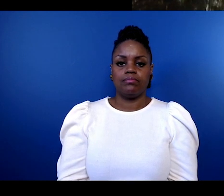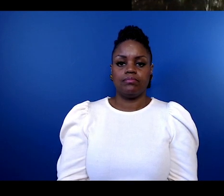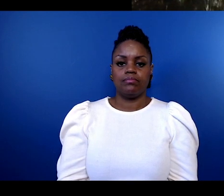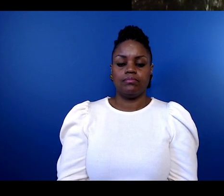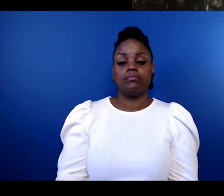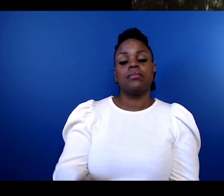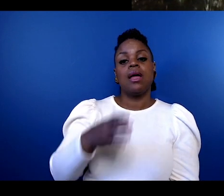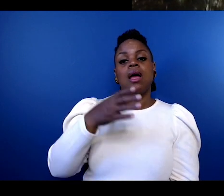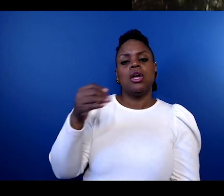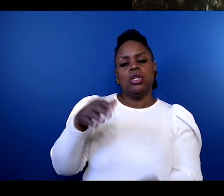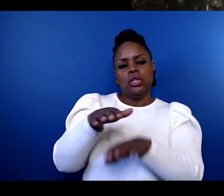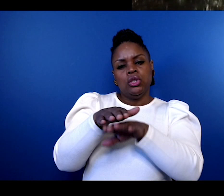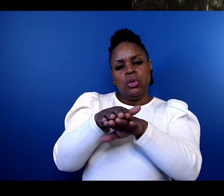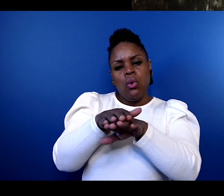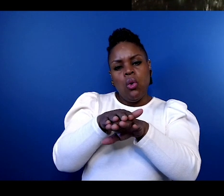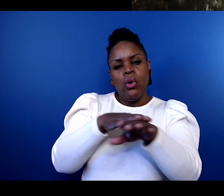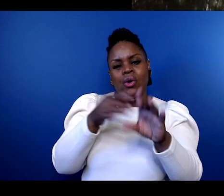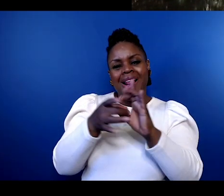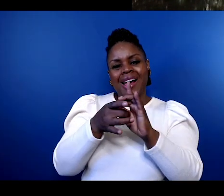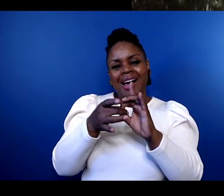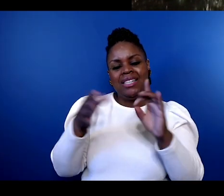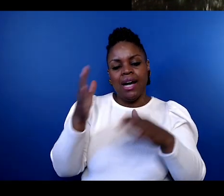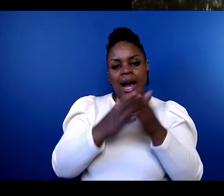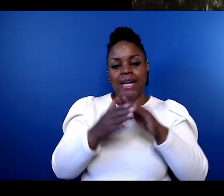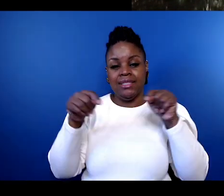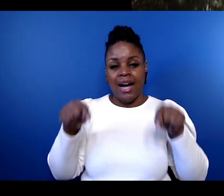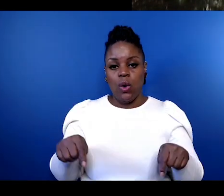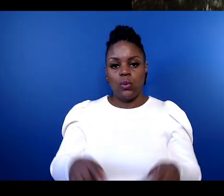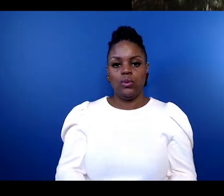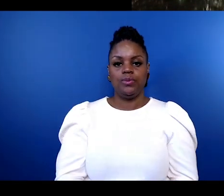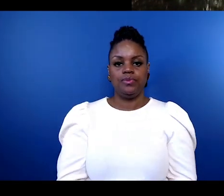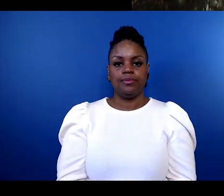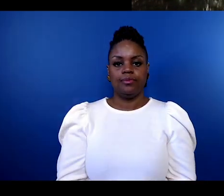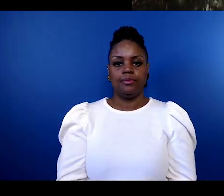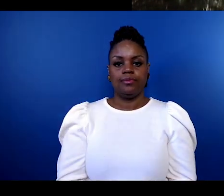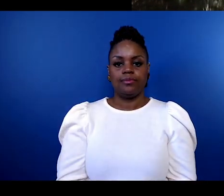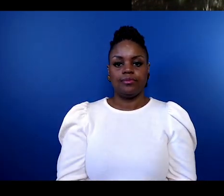the left leg into tree as high as you're comfortable with.